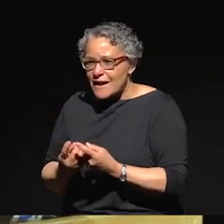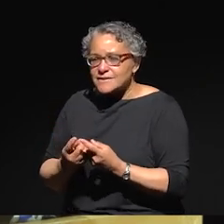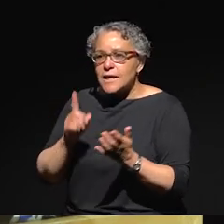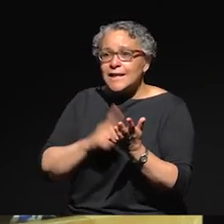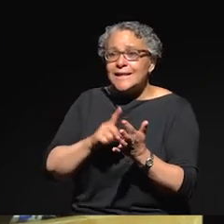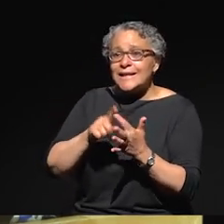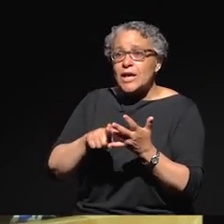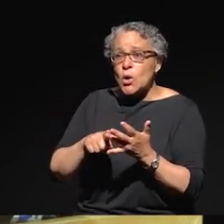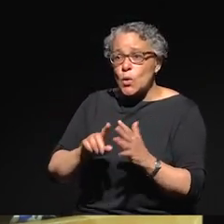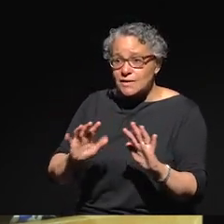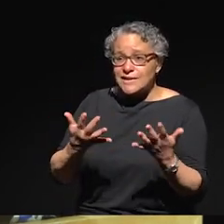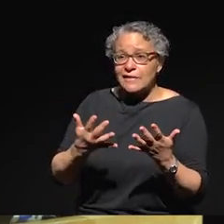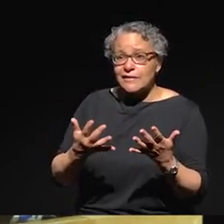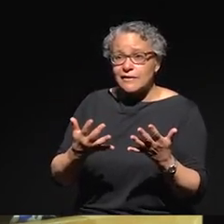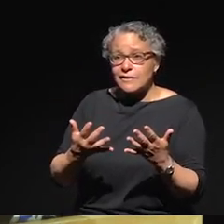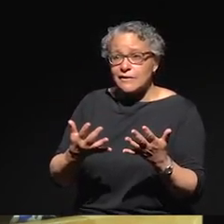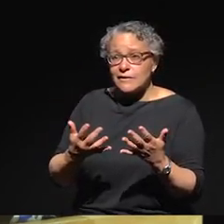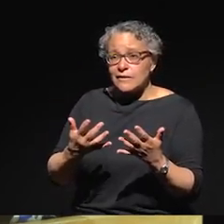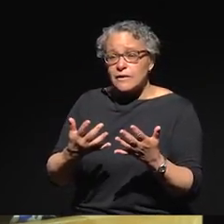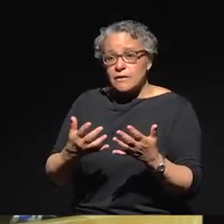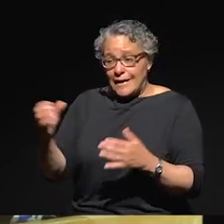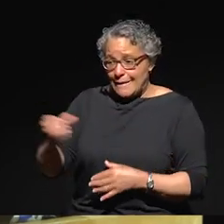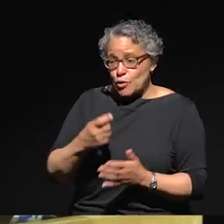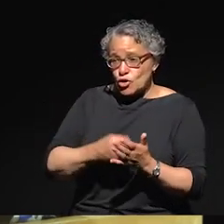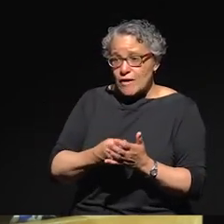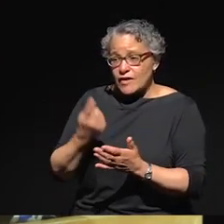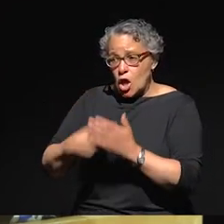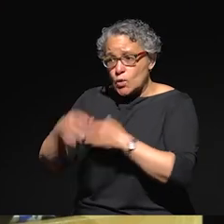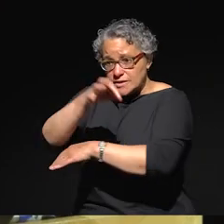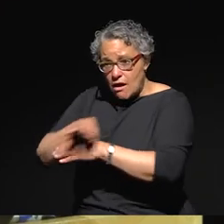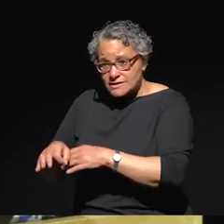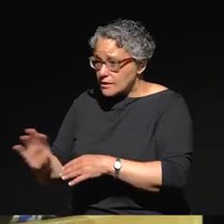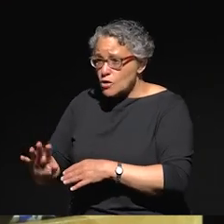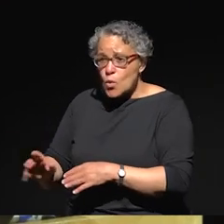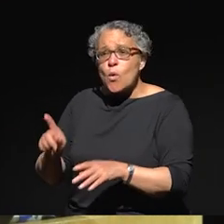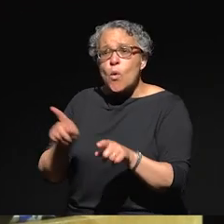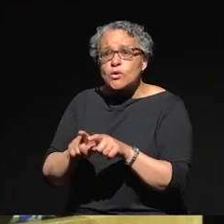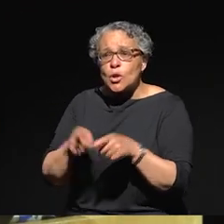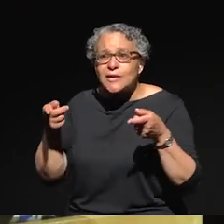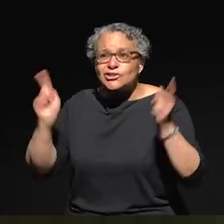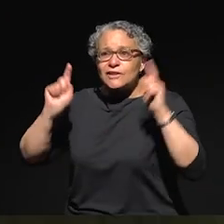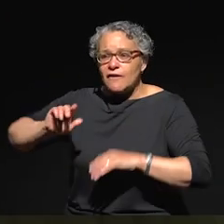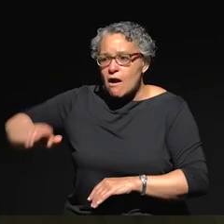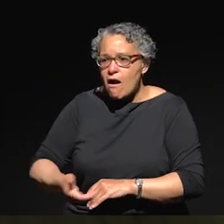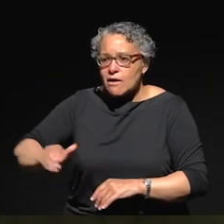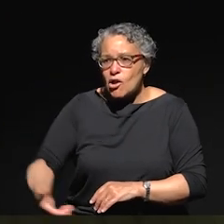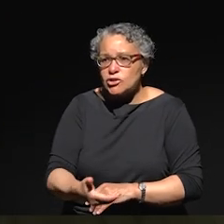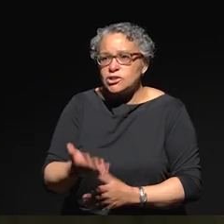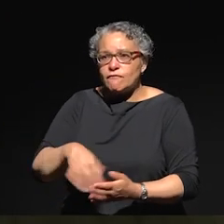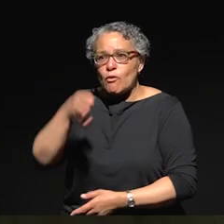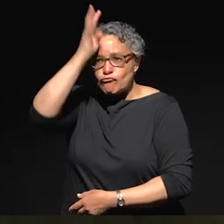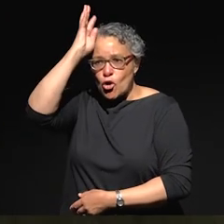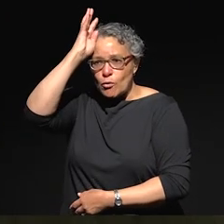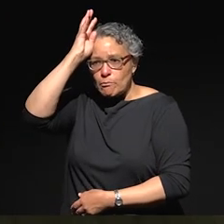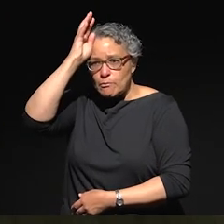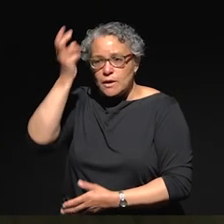thought, not just architect of St. Peter's and all the paintings, but also, of course, he has to be chief archaeologist of Rome. He was appointed